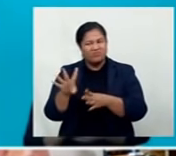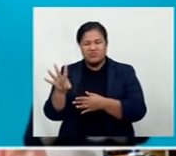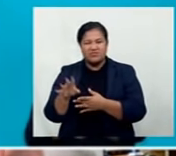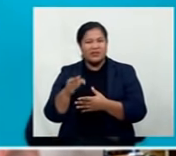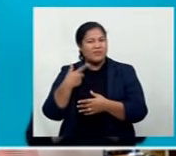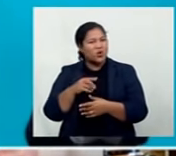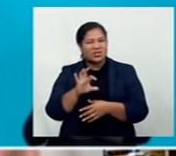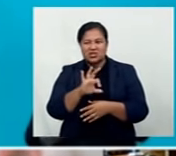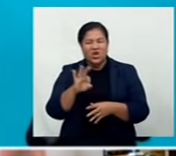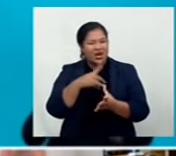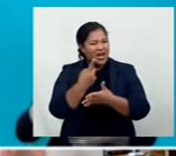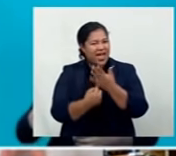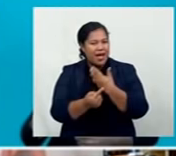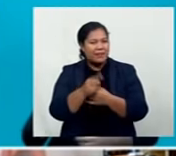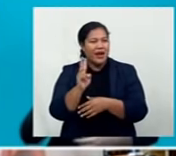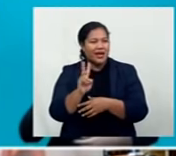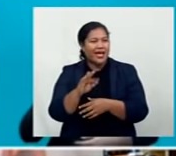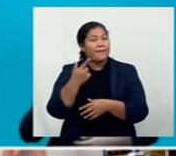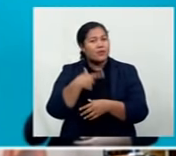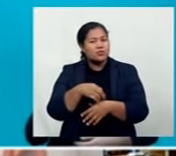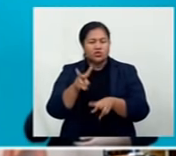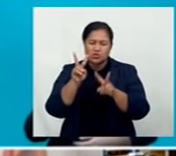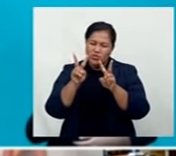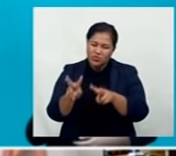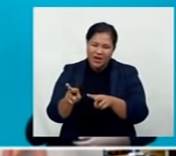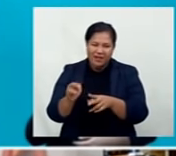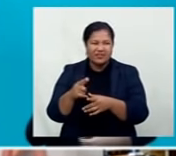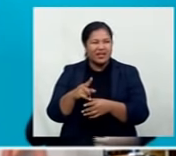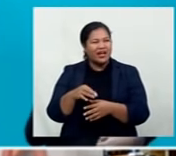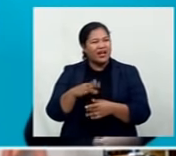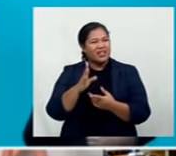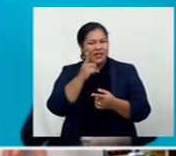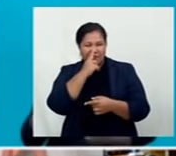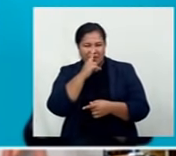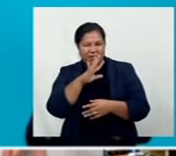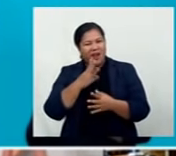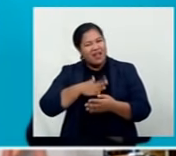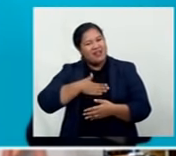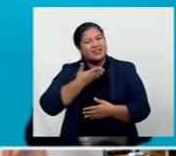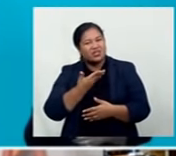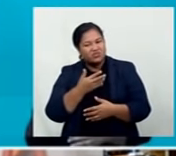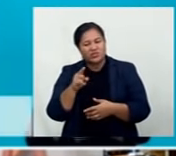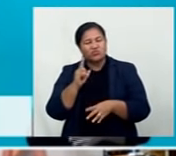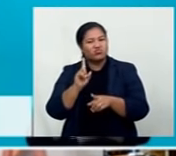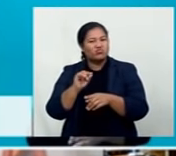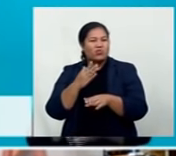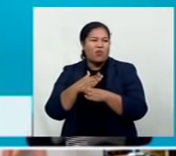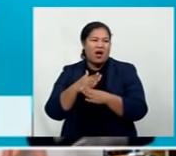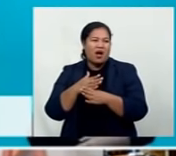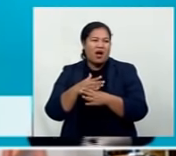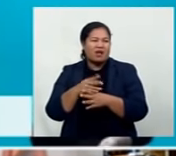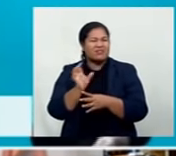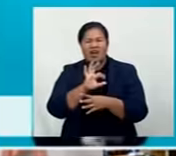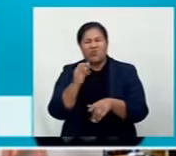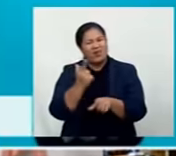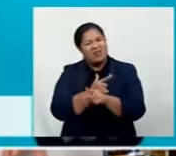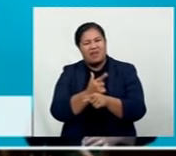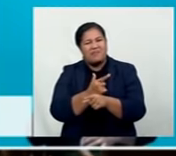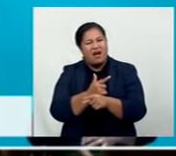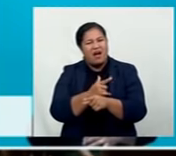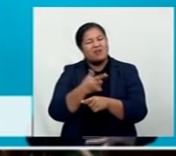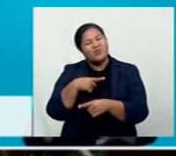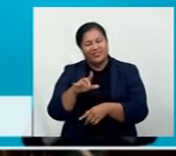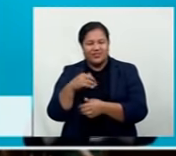because we should look after the interest of the soldiers that are carrying out the work. They are not slaves or laborers, they are